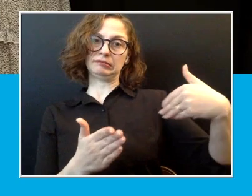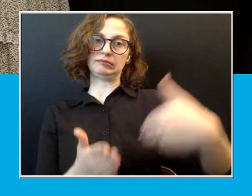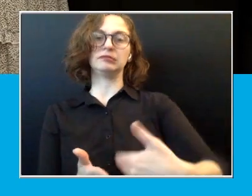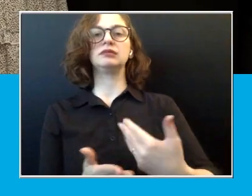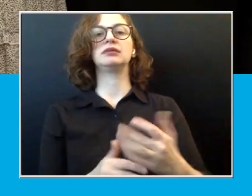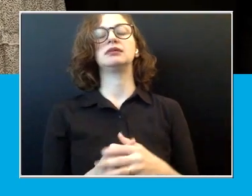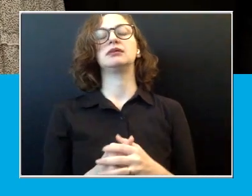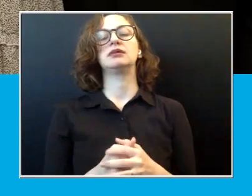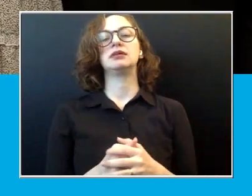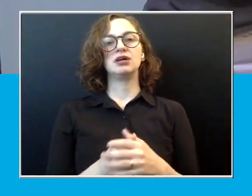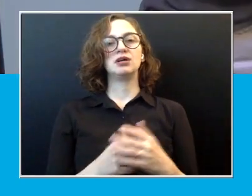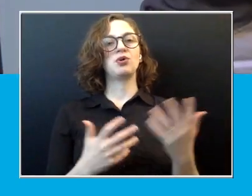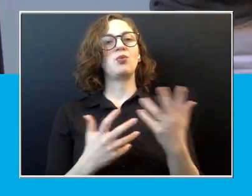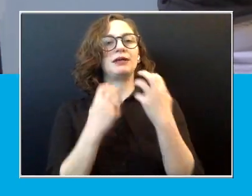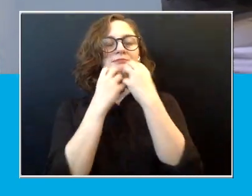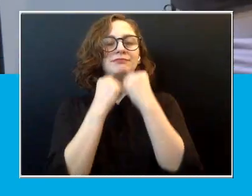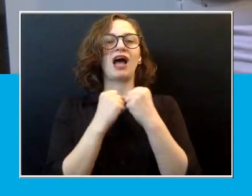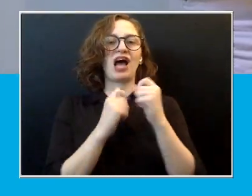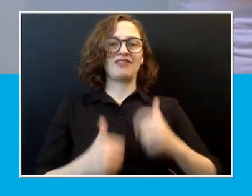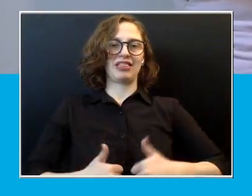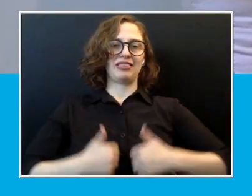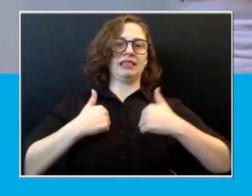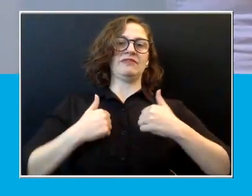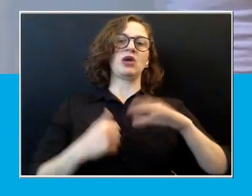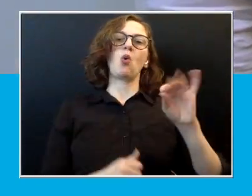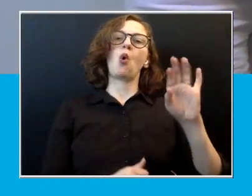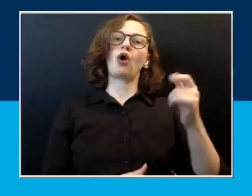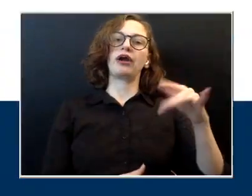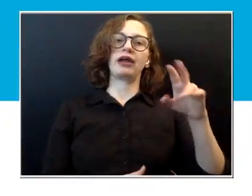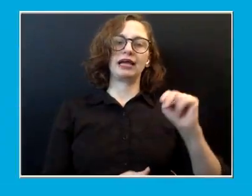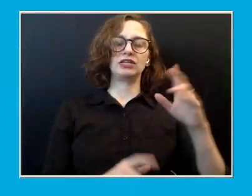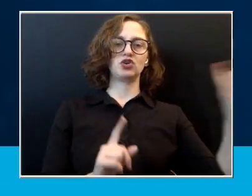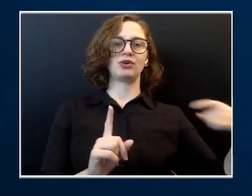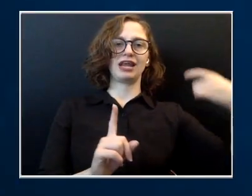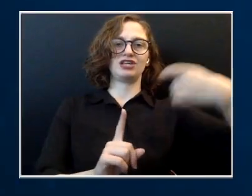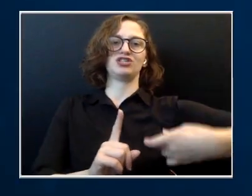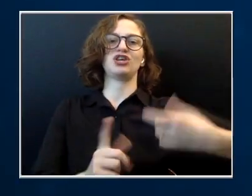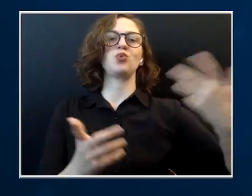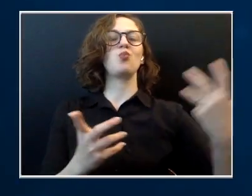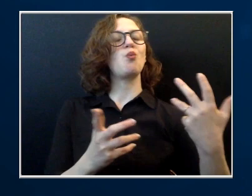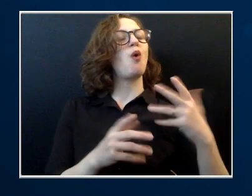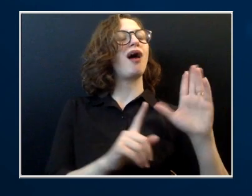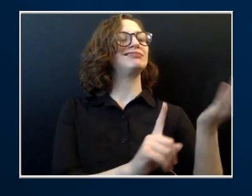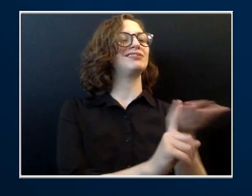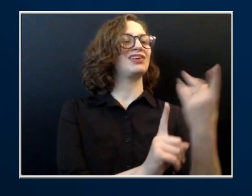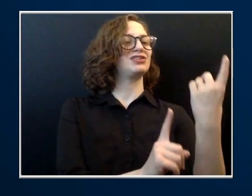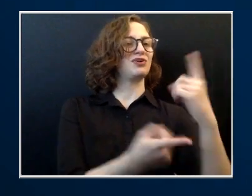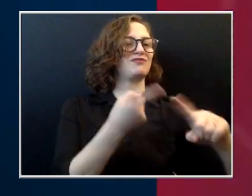organ donation. Hear what finally convinced a friend to step up. Friday at 8.